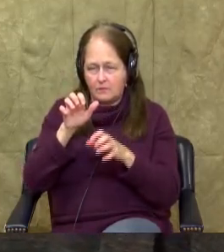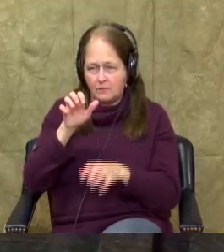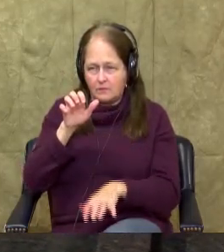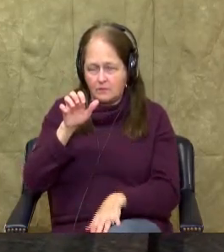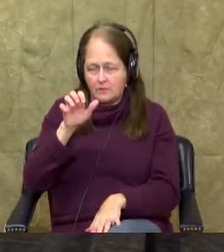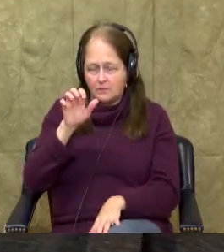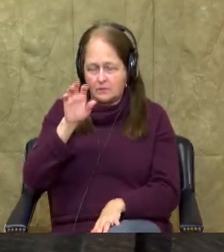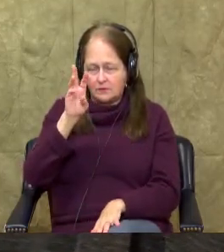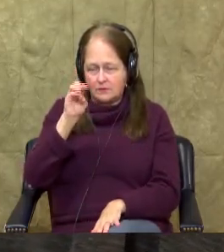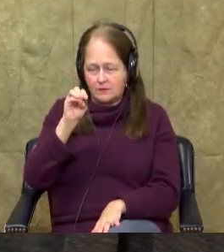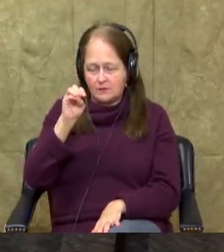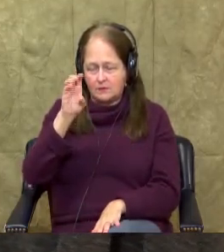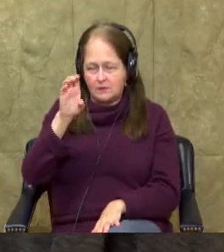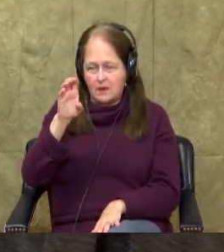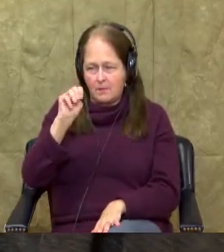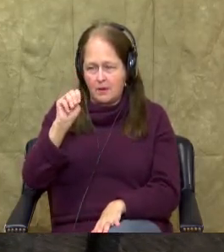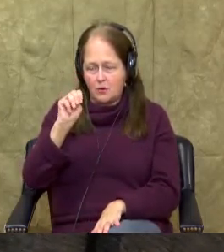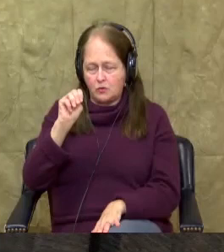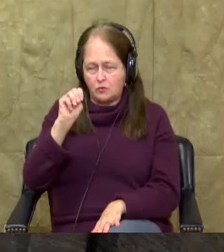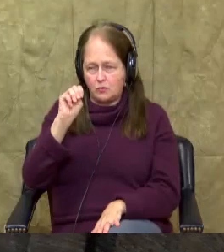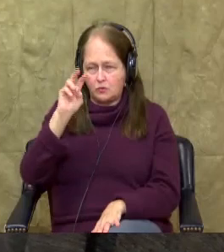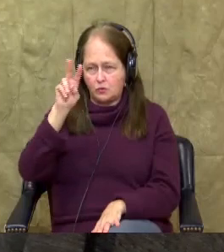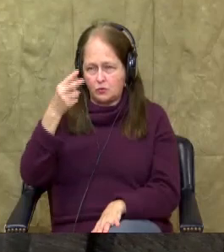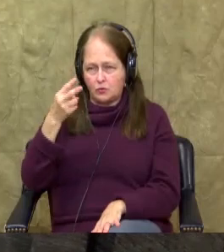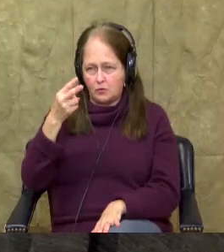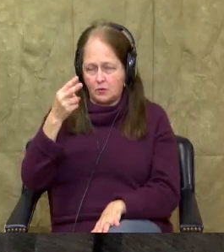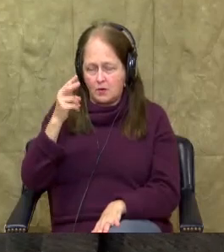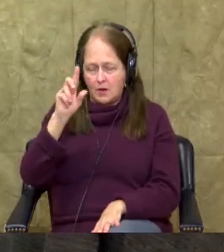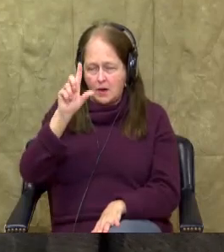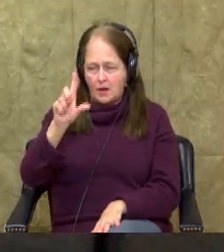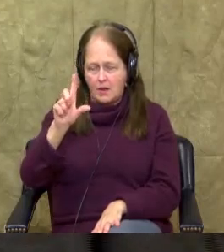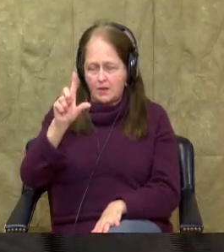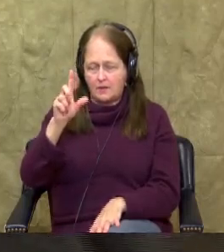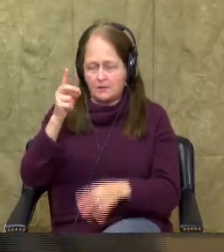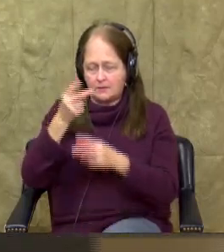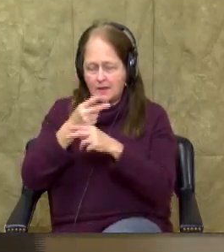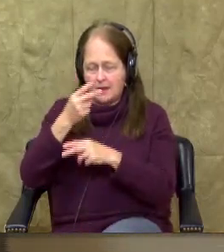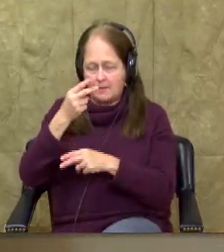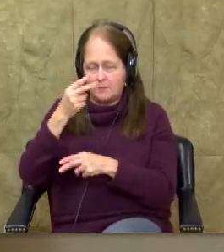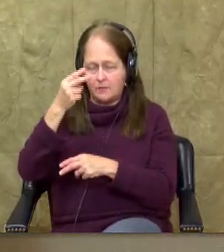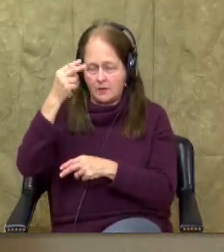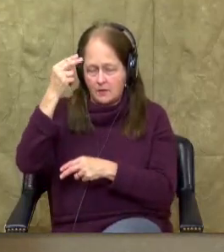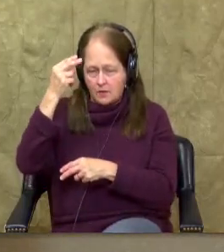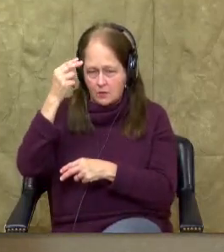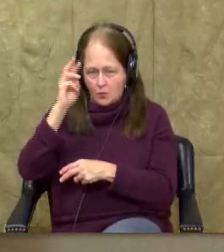2,560 centimeters cubed. Length times width times height.